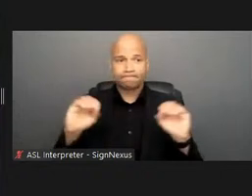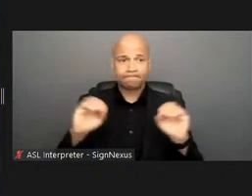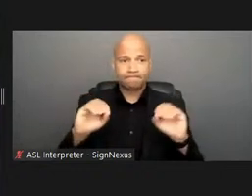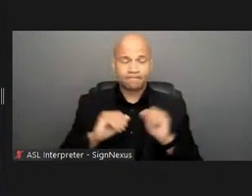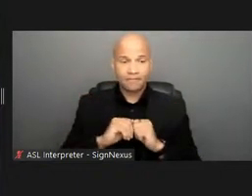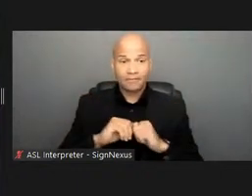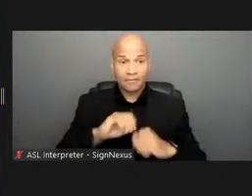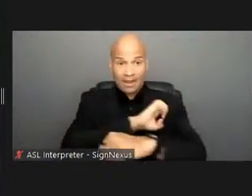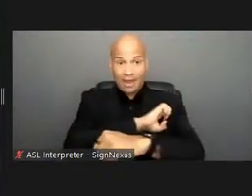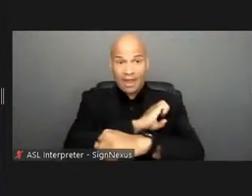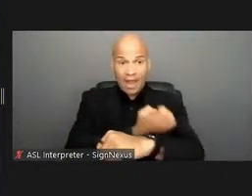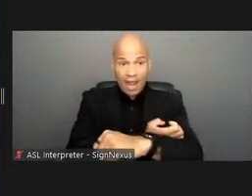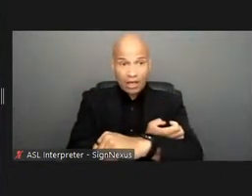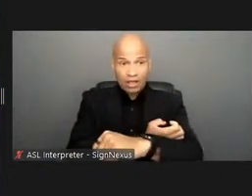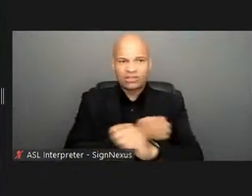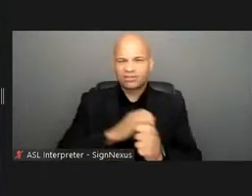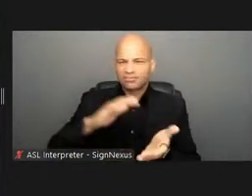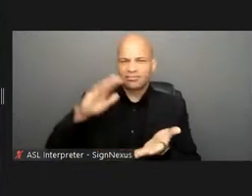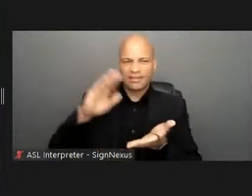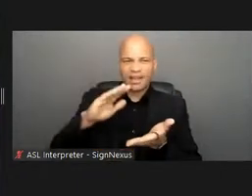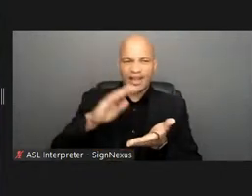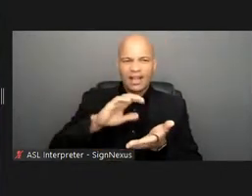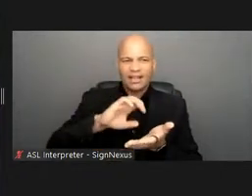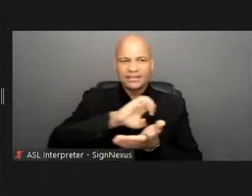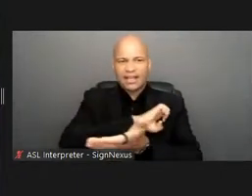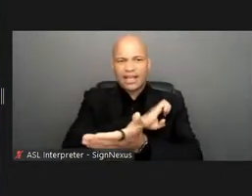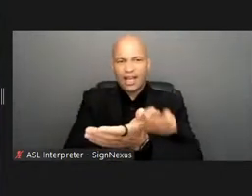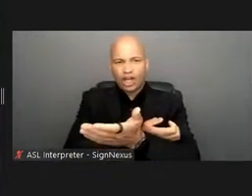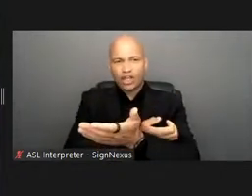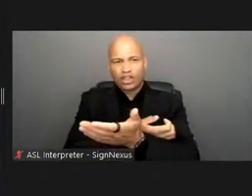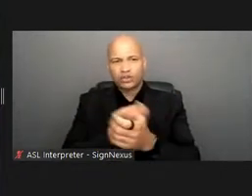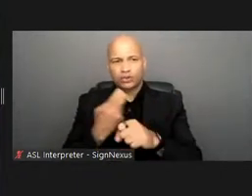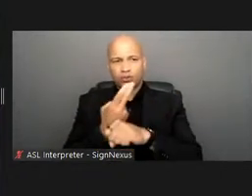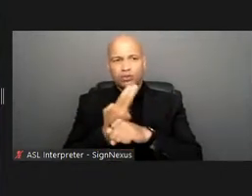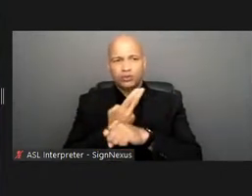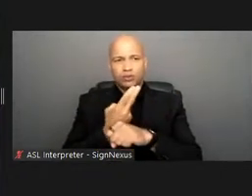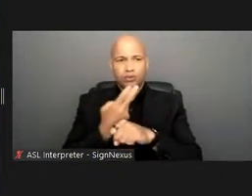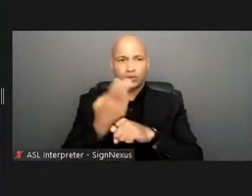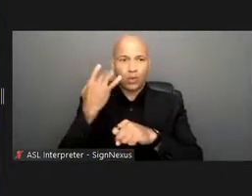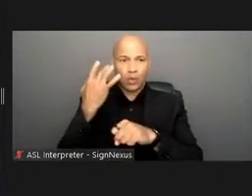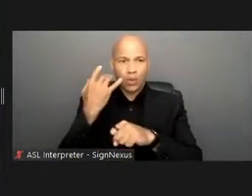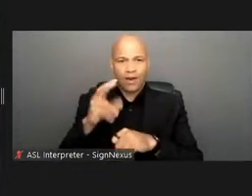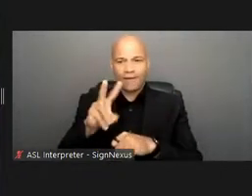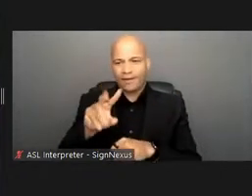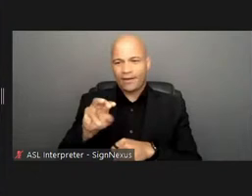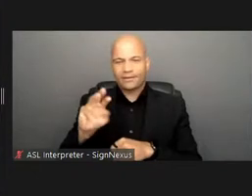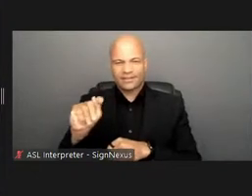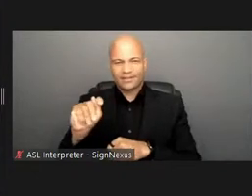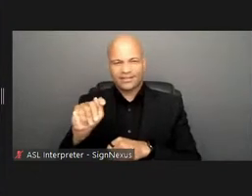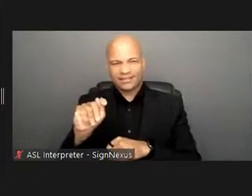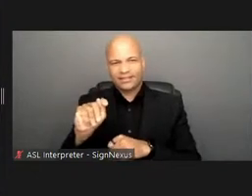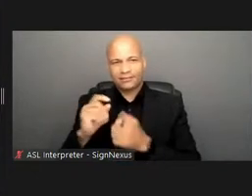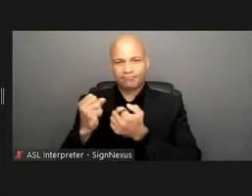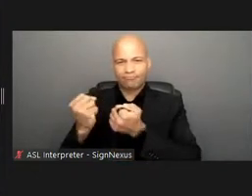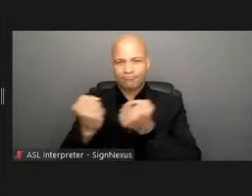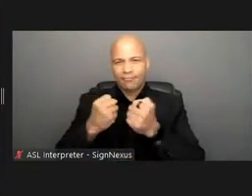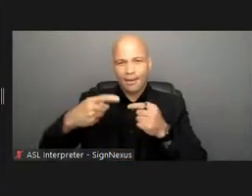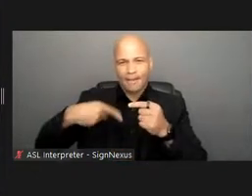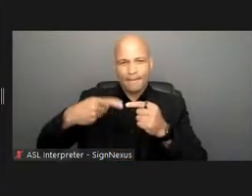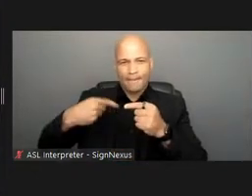would benefit from reductions in Regional energy consumption as a result of reductions in the vehicle miles traveled in terms of noise